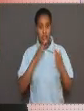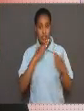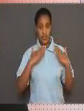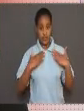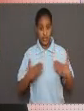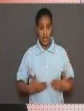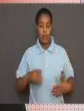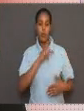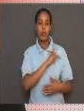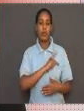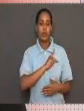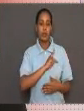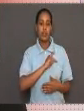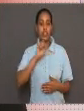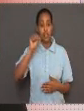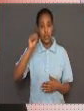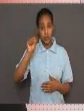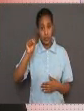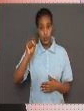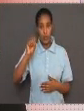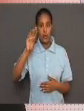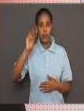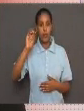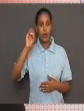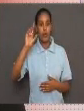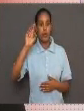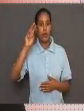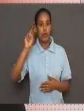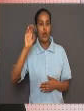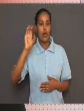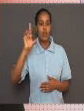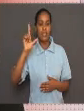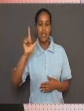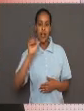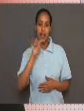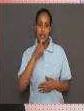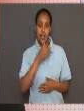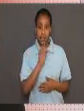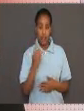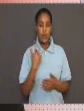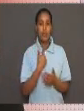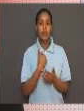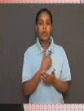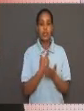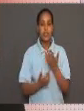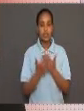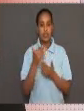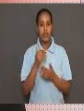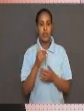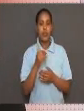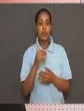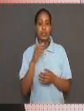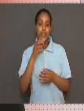physical properties of saturated monocarboxylic acids, and we discussed why